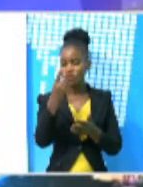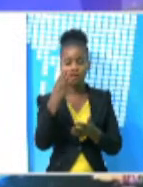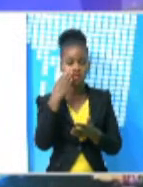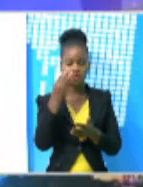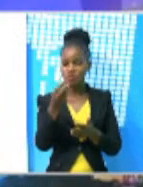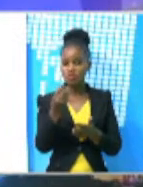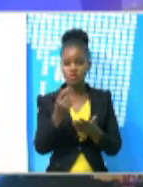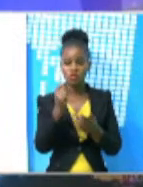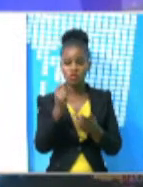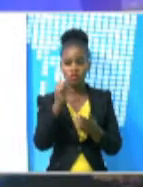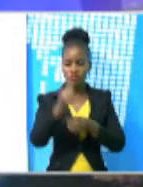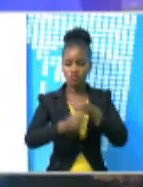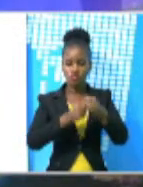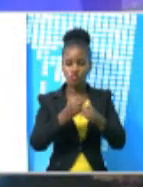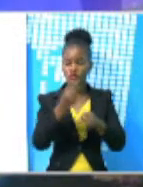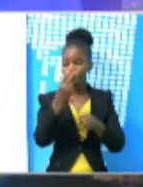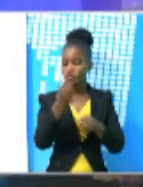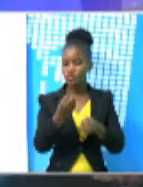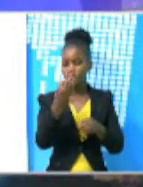billion shillings for the financial year